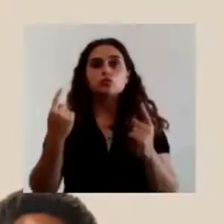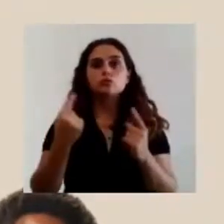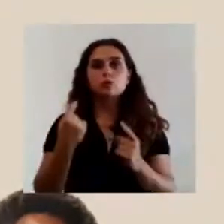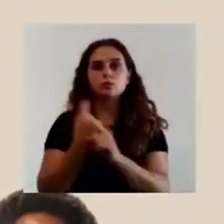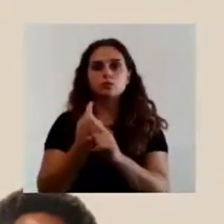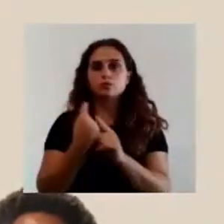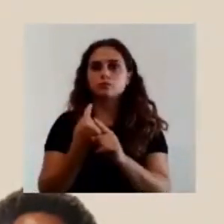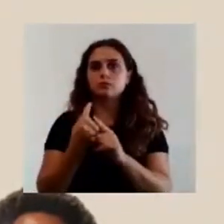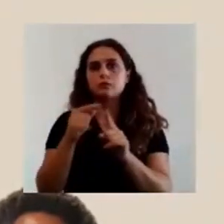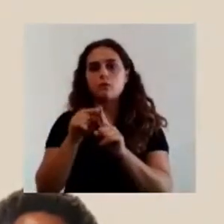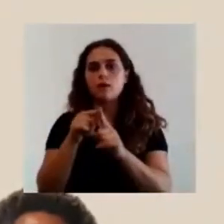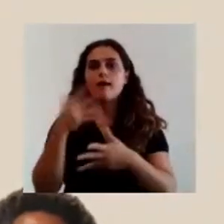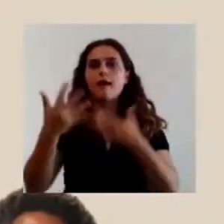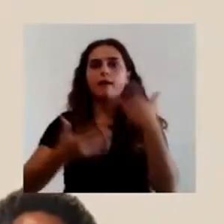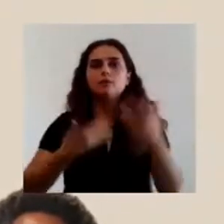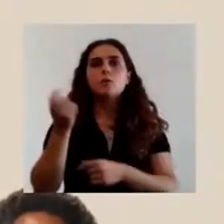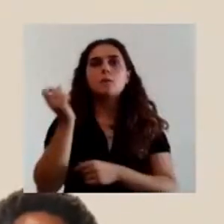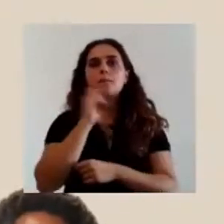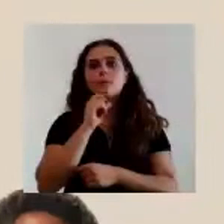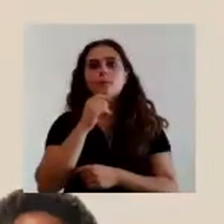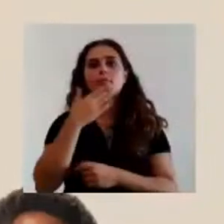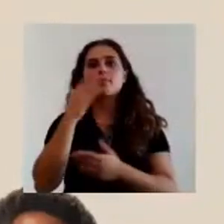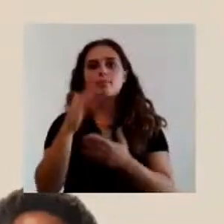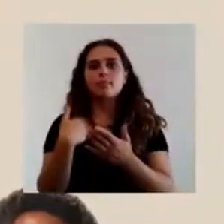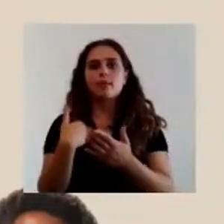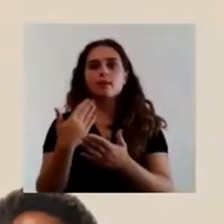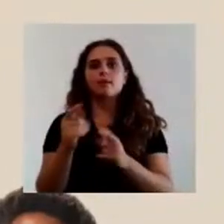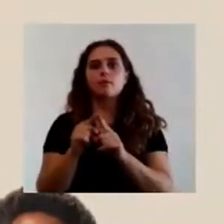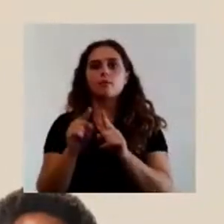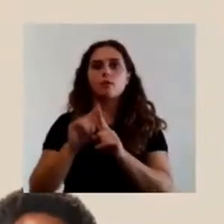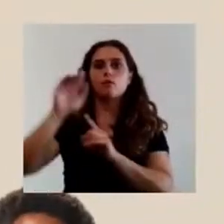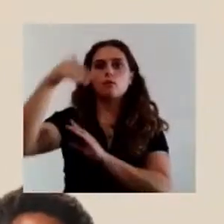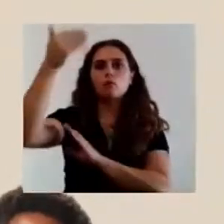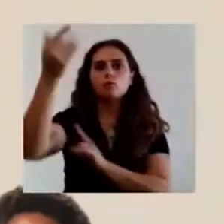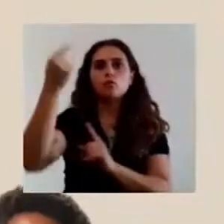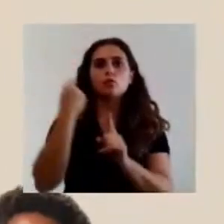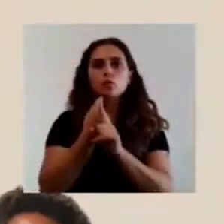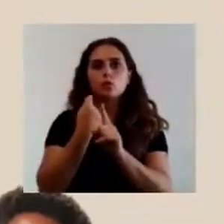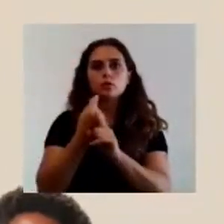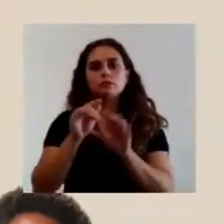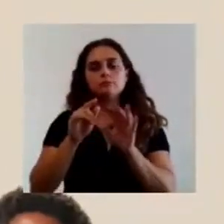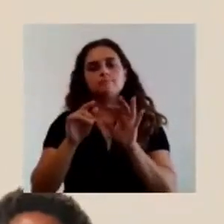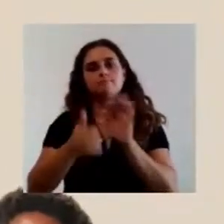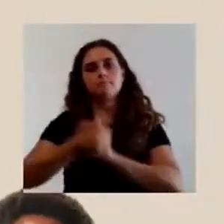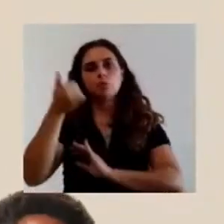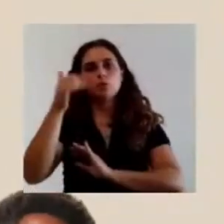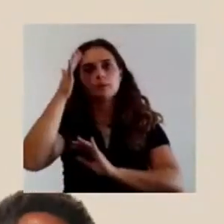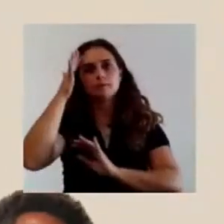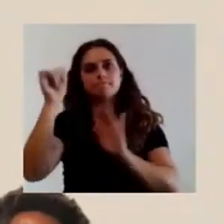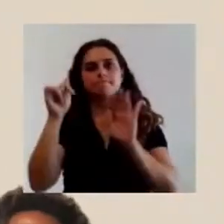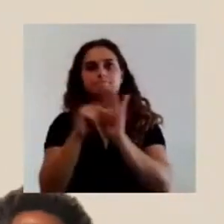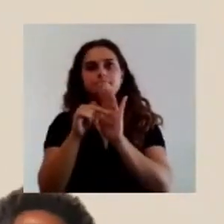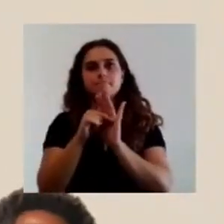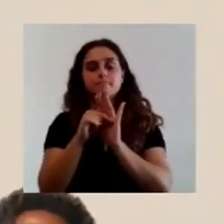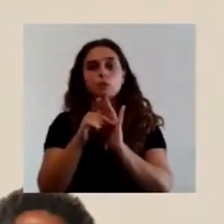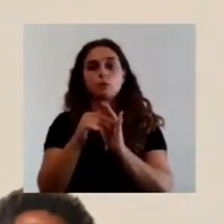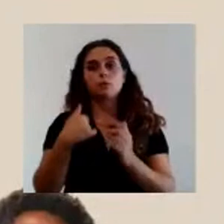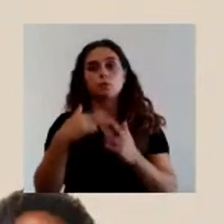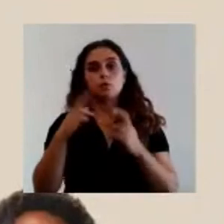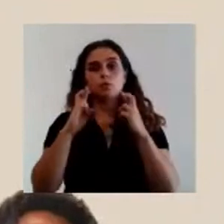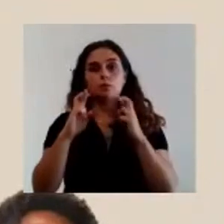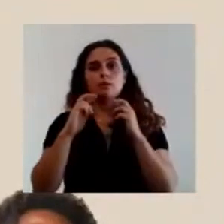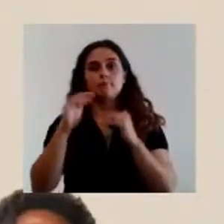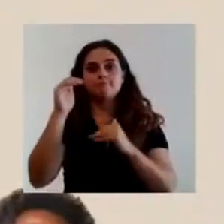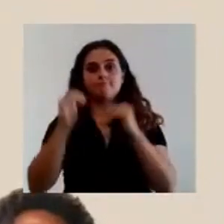habit-breaking interventions can result in long-term reductions in implicit bias. So here's to reducing